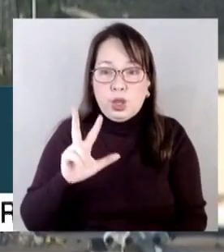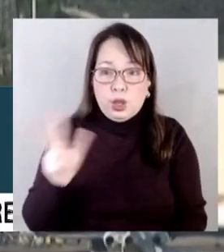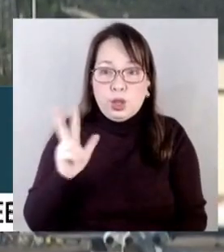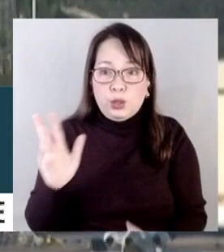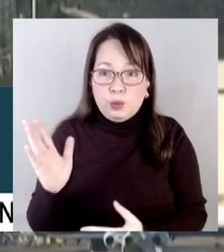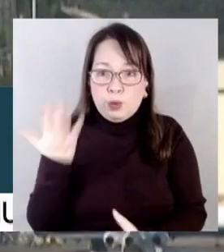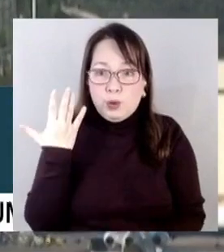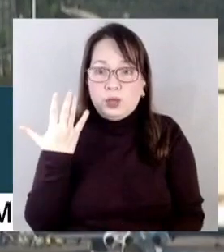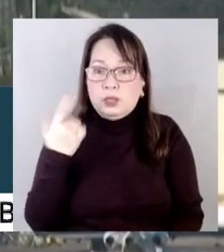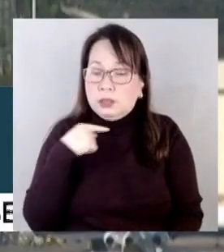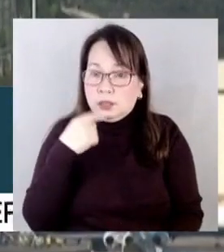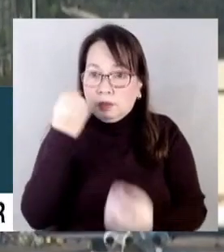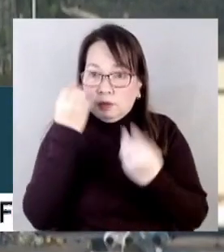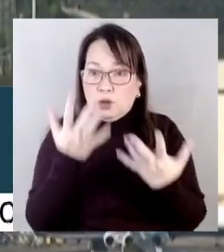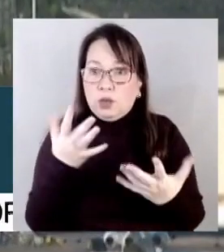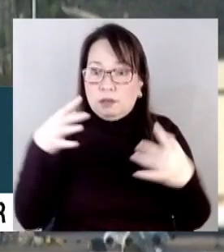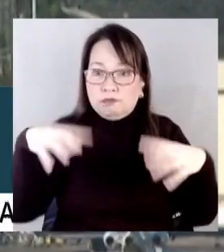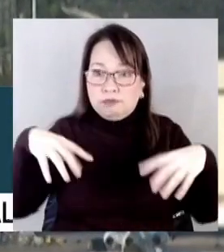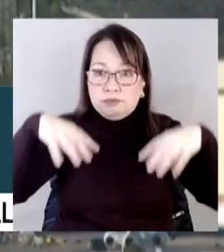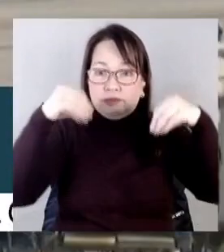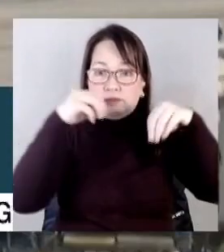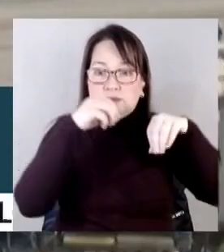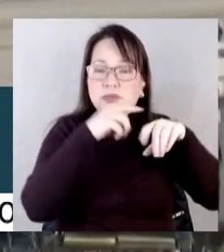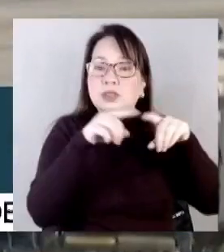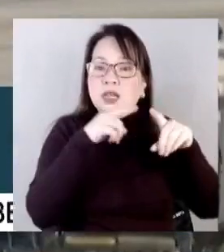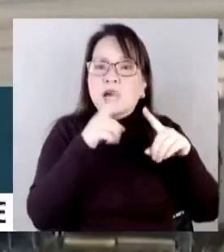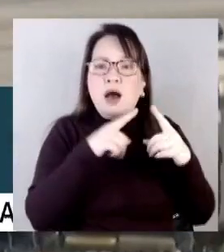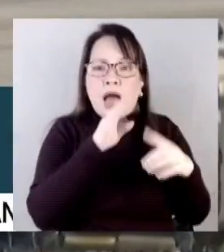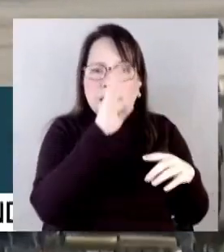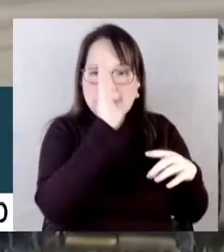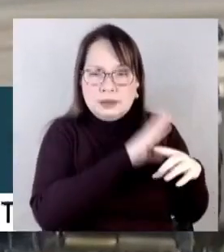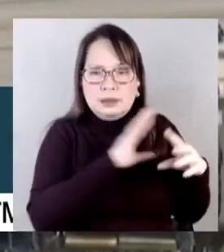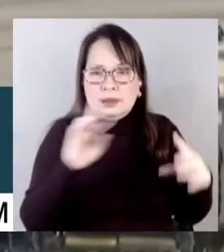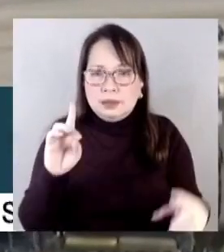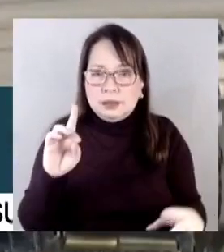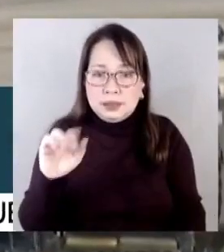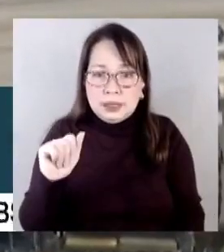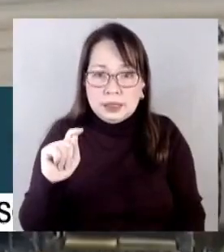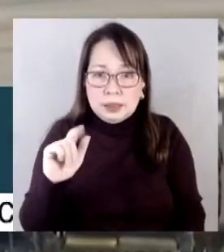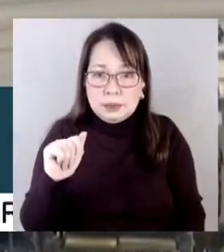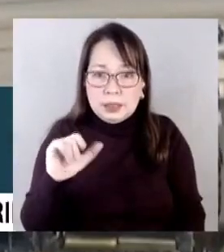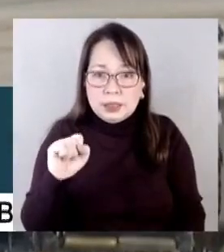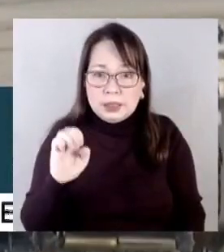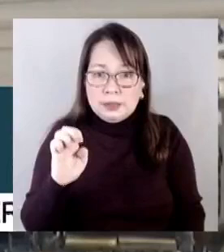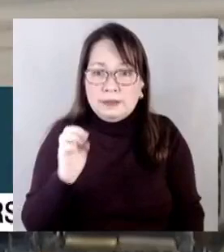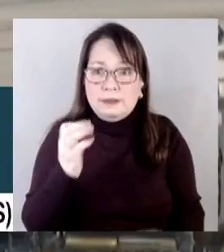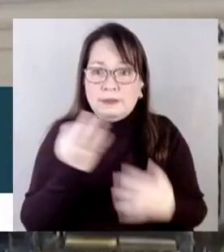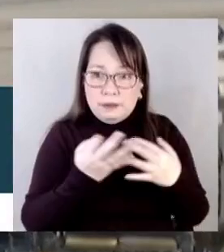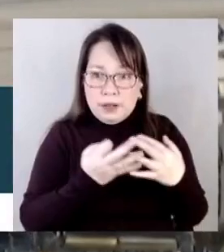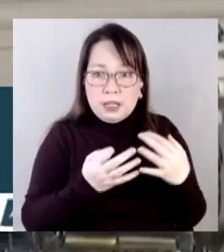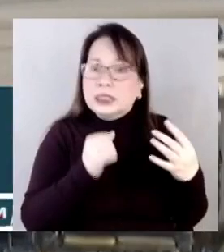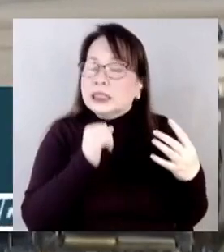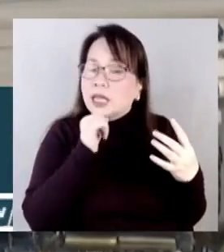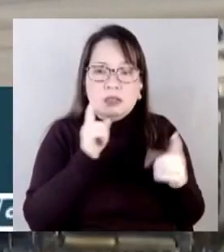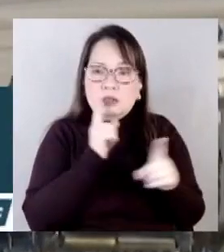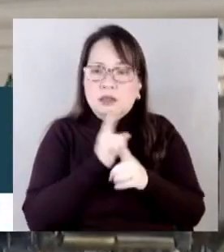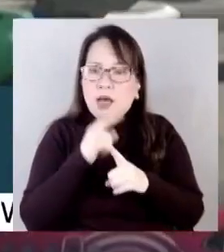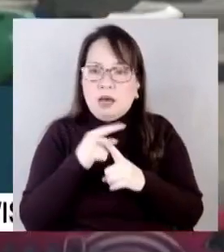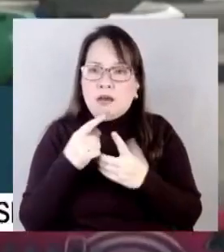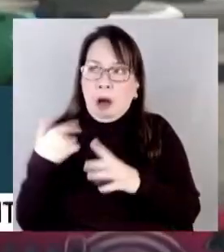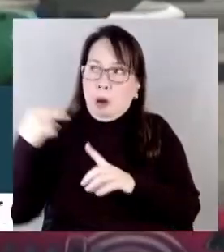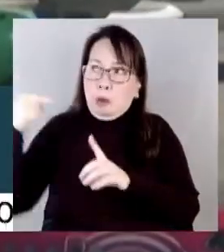an update that the outage in the NOTAM was due to a damaged database file and reiterated it was not due to a cyber